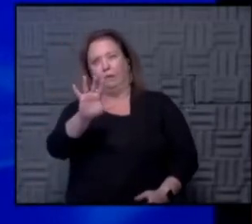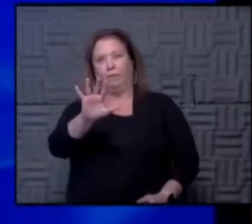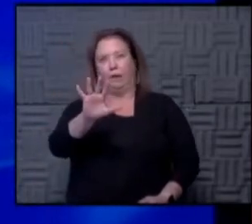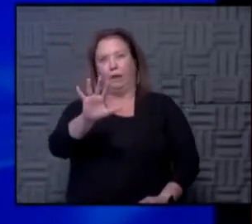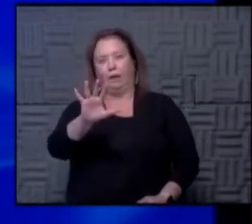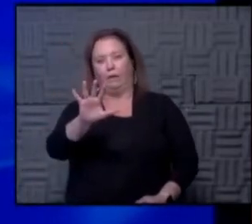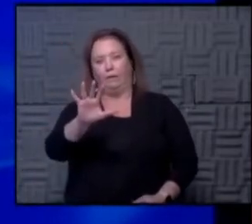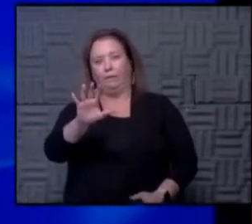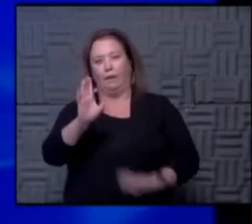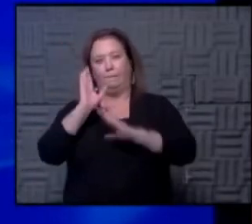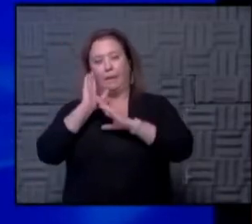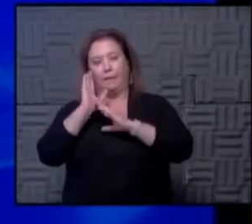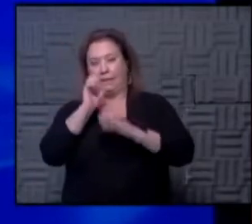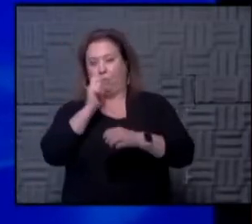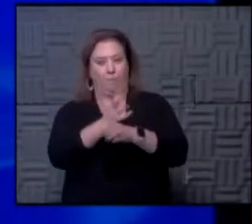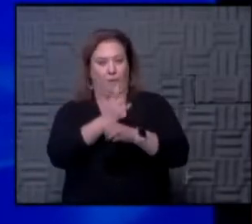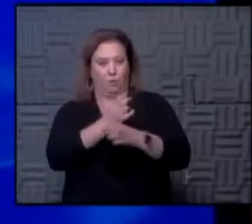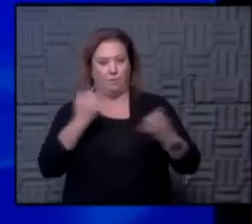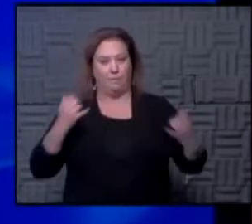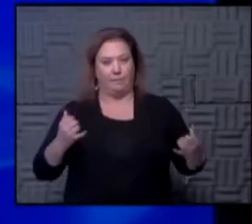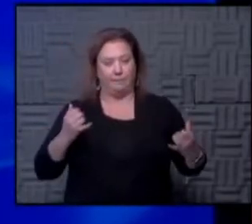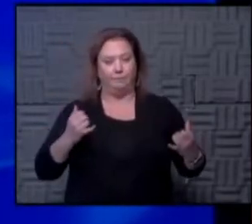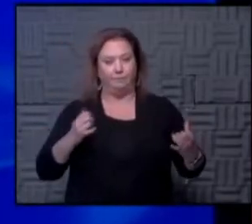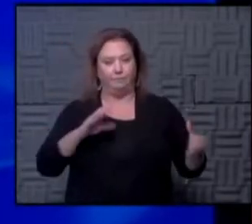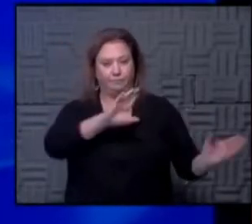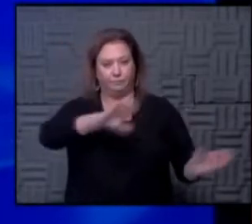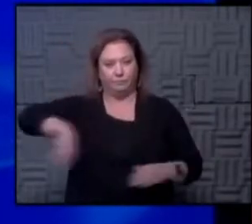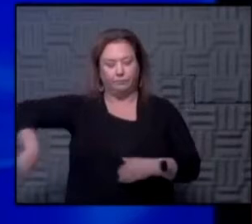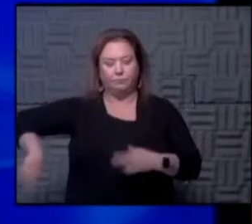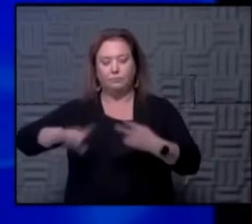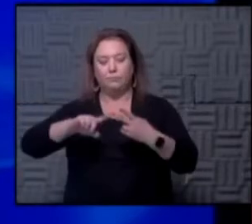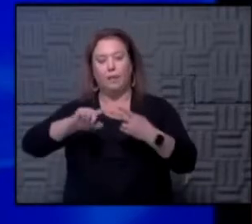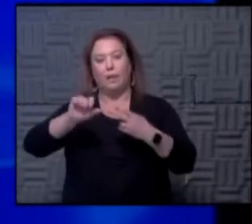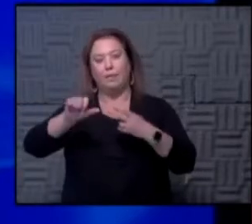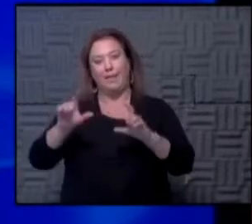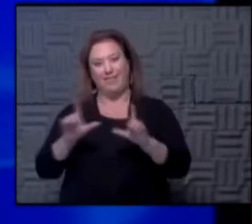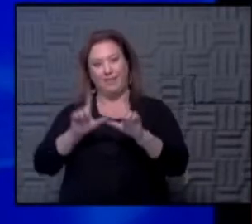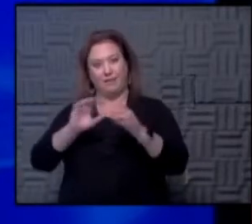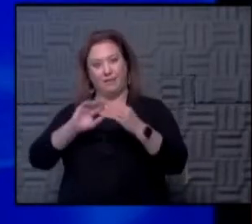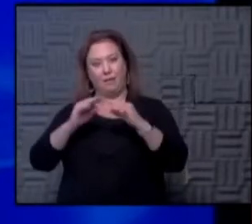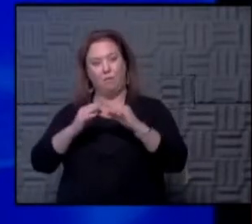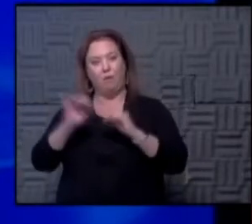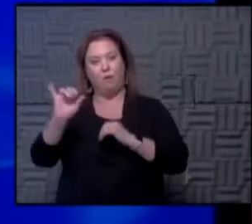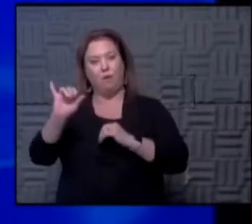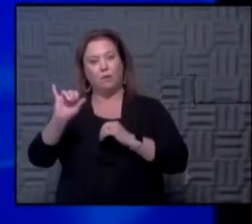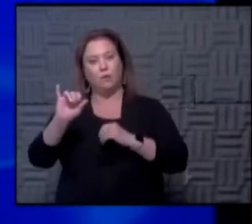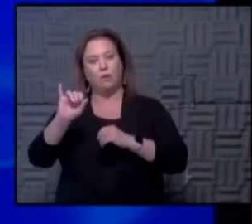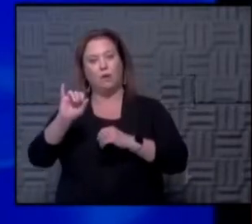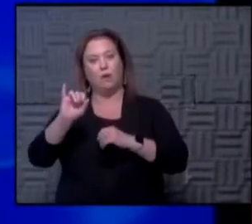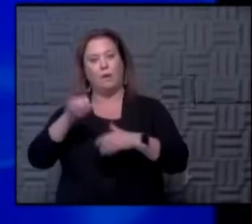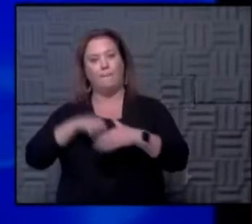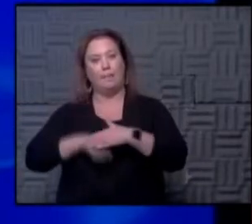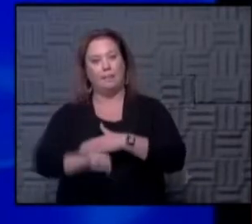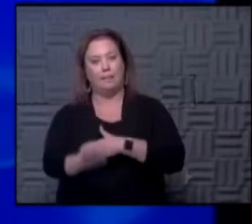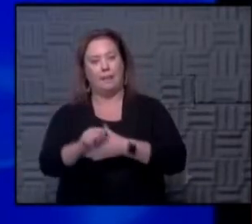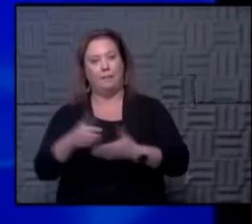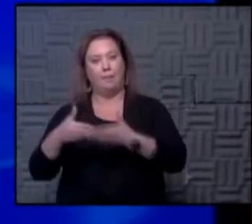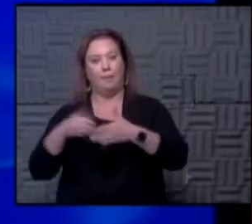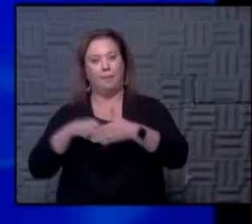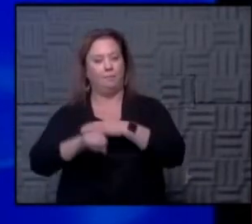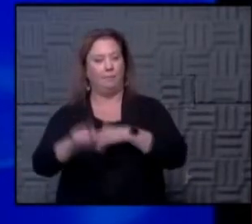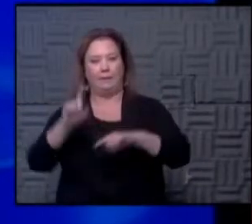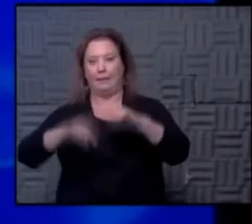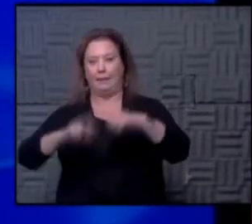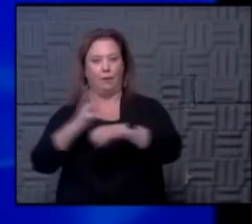45 or so beds offline. Also included in that licensed bed number are our labor and delivery rooms, which cannot